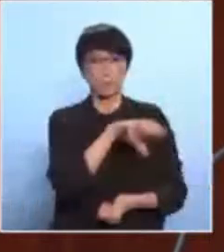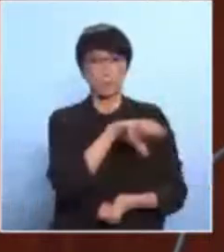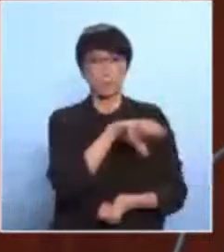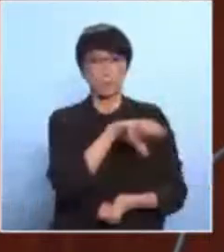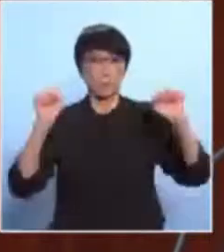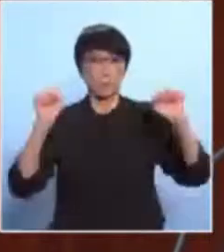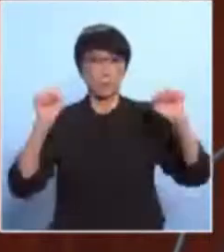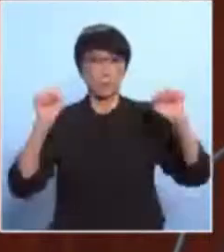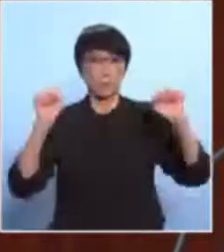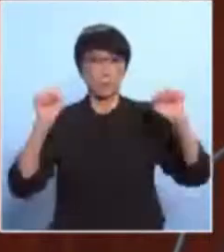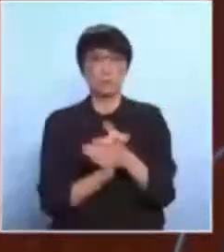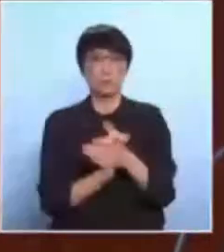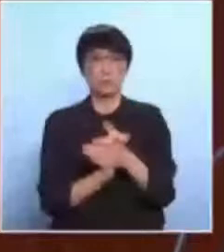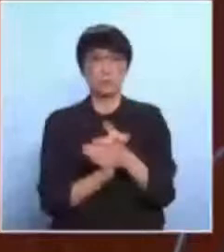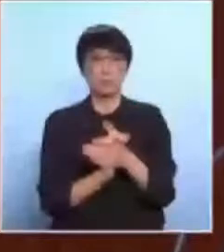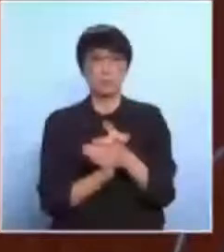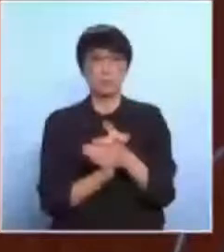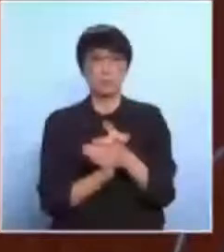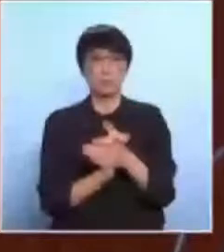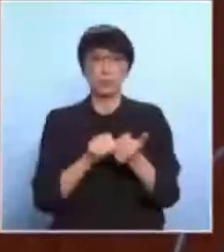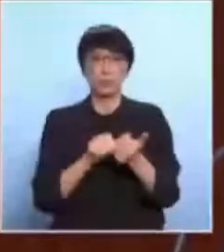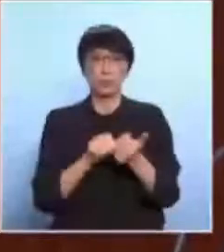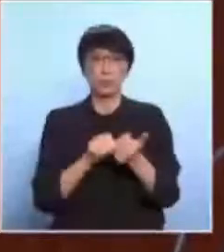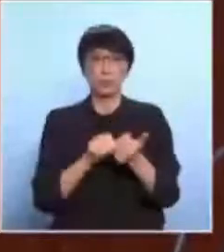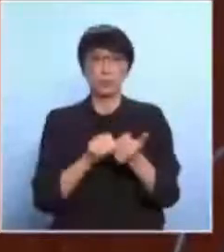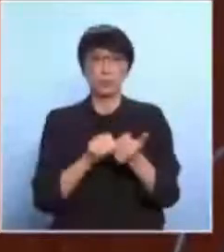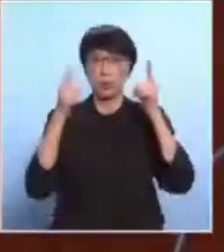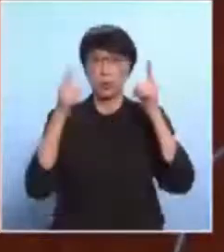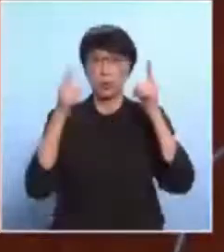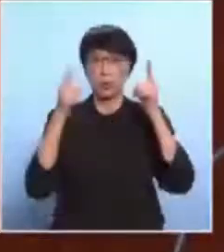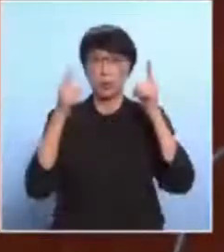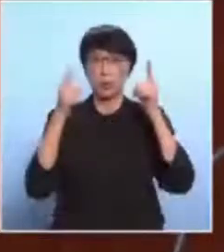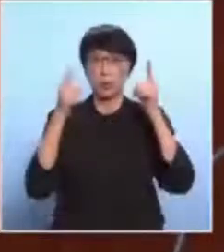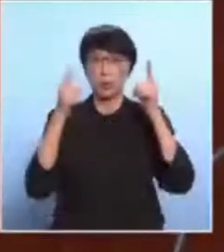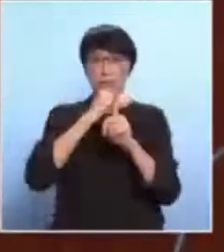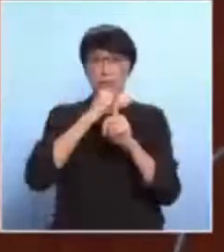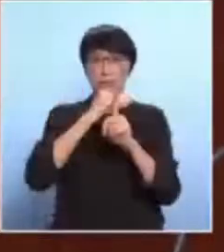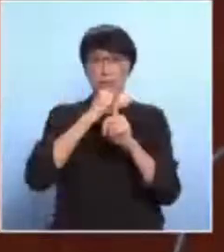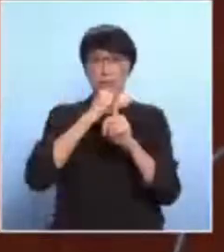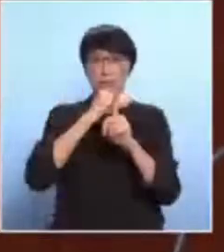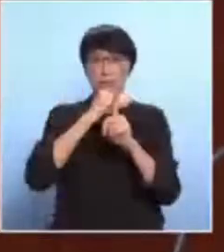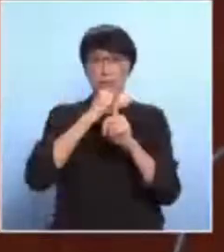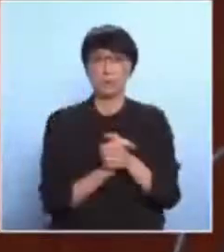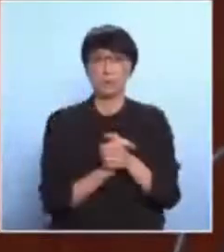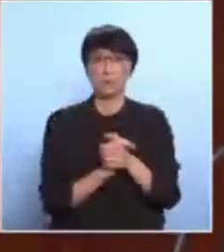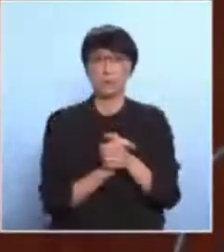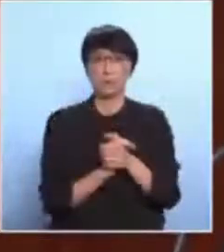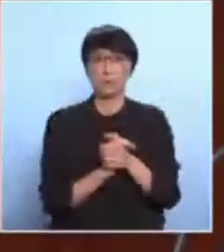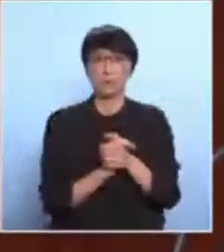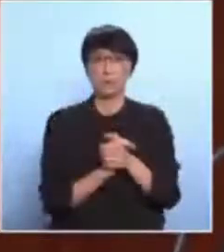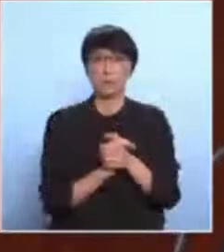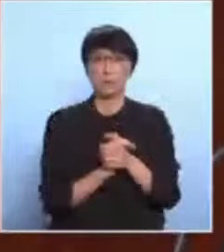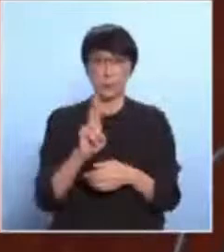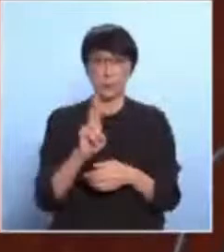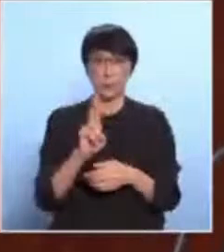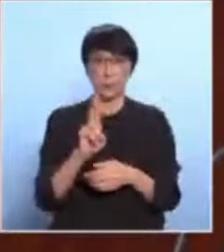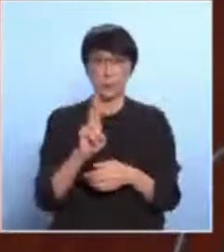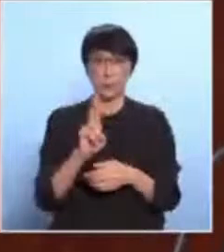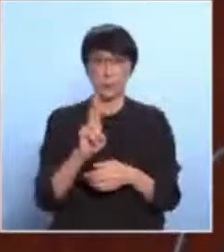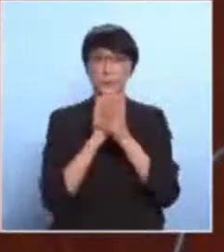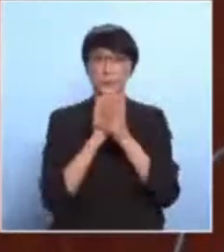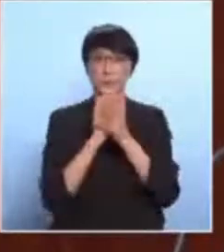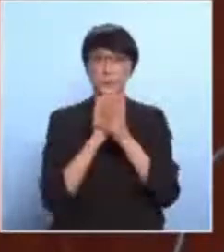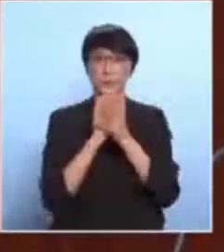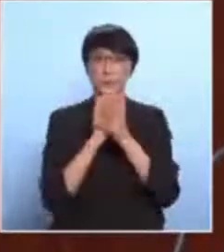level qualifications, including higher diploma qualifications, and will put the arrangement on trial for selected